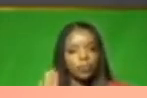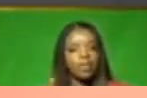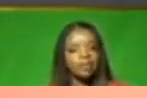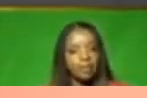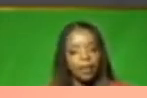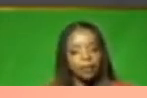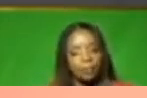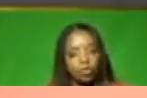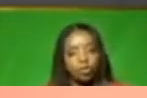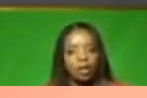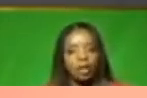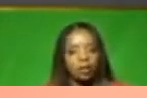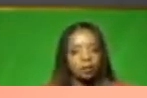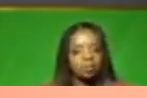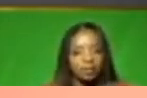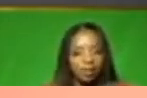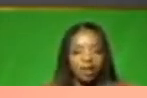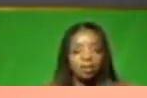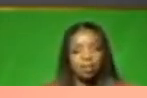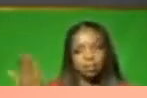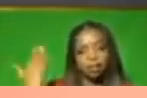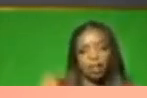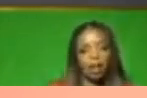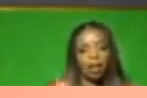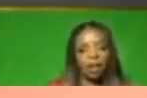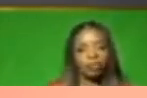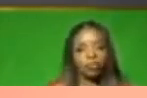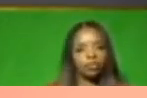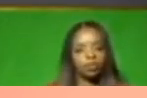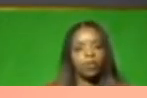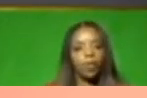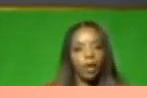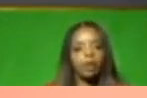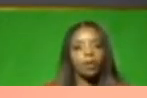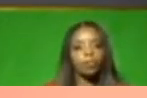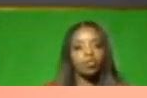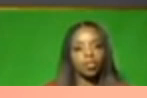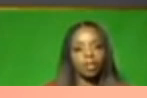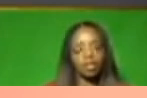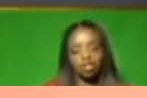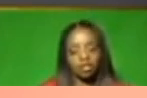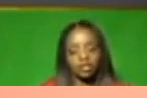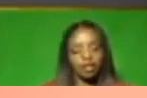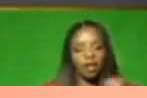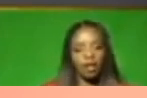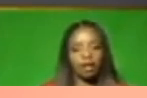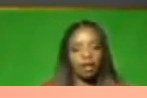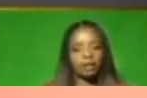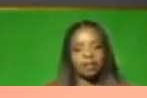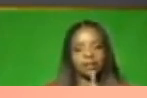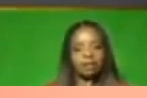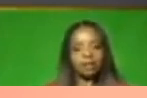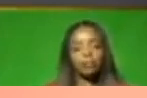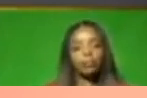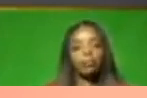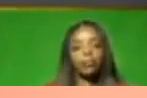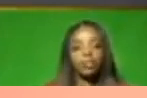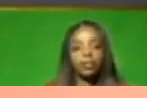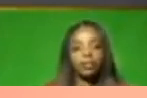prosper. Last year we held the inaugural Presidential Science and Technology